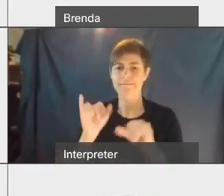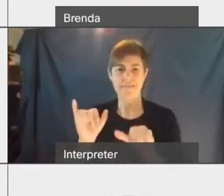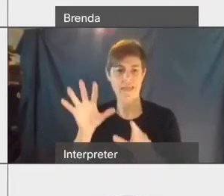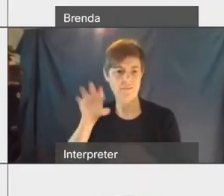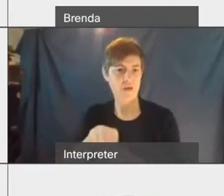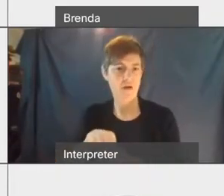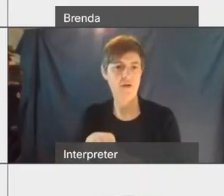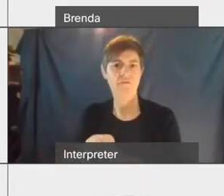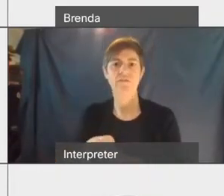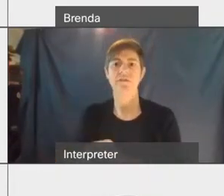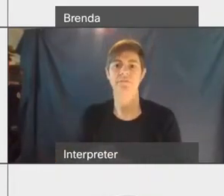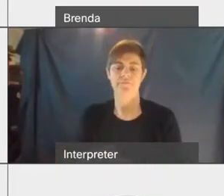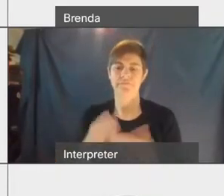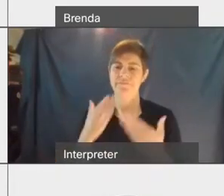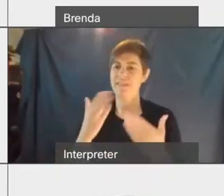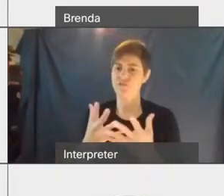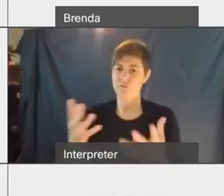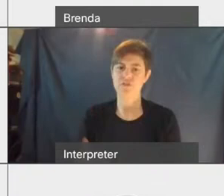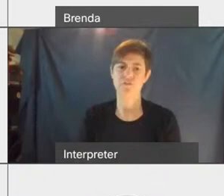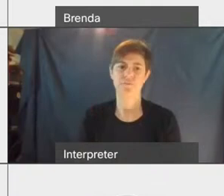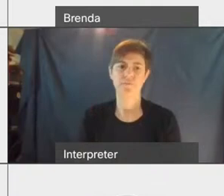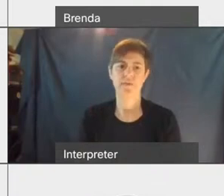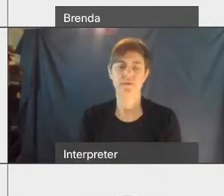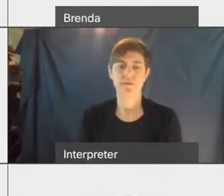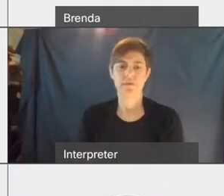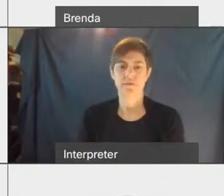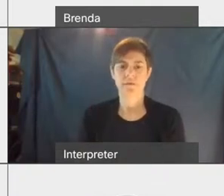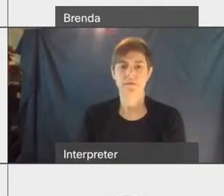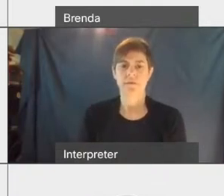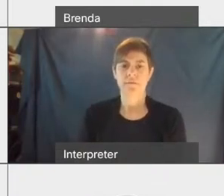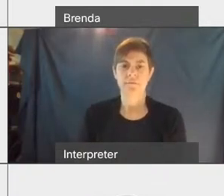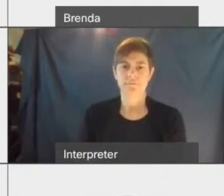and keep us accountable. Thank you.